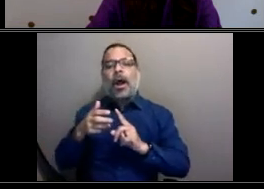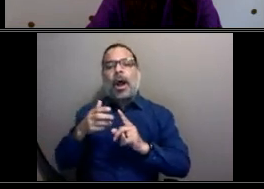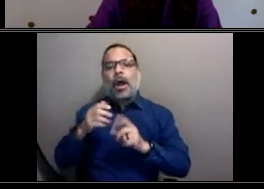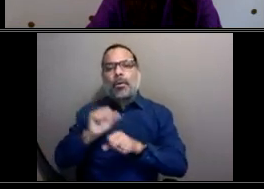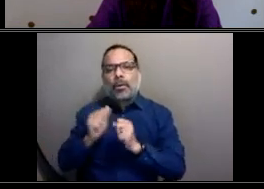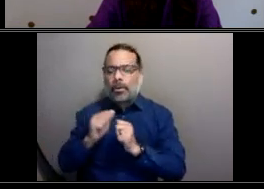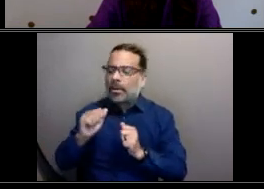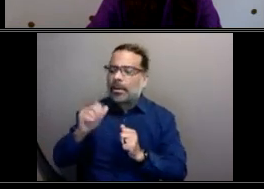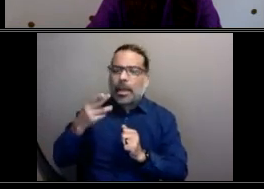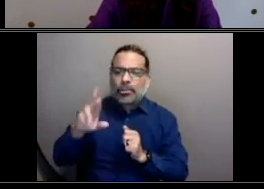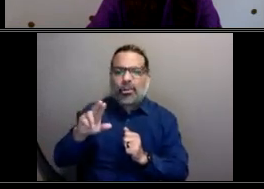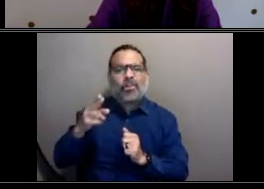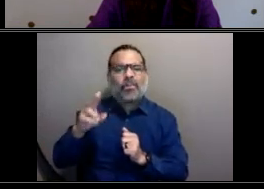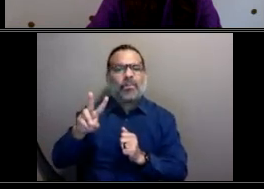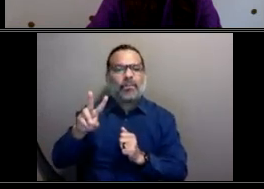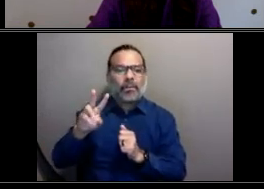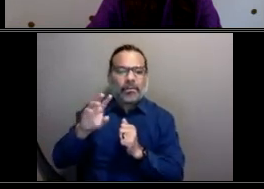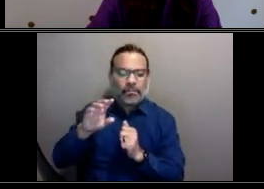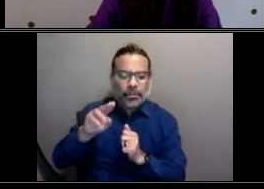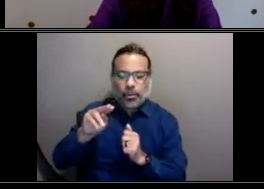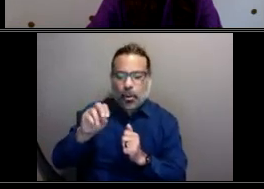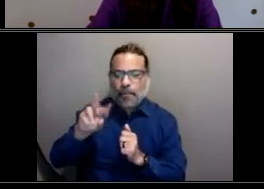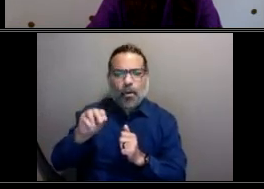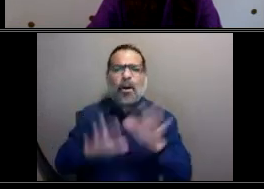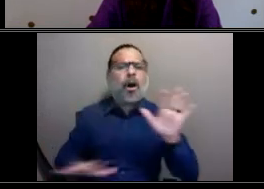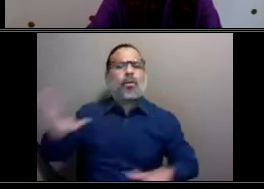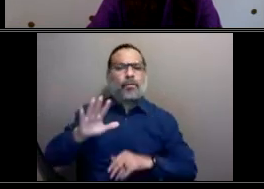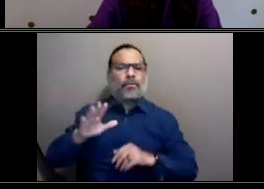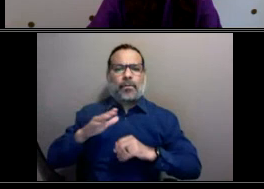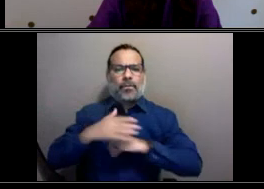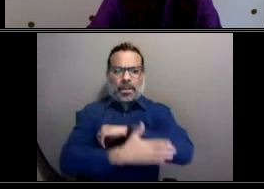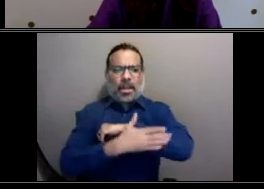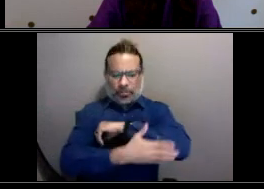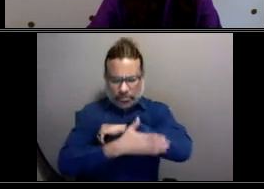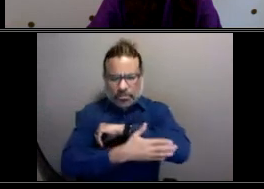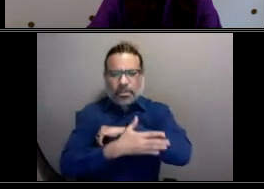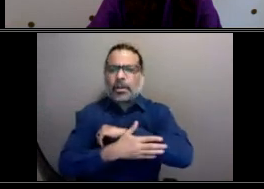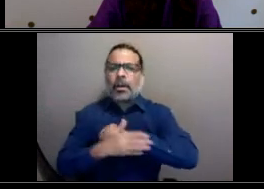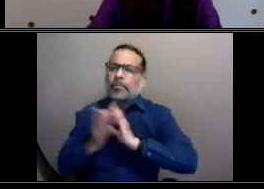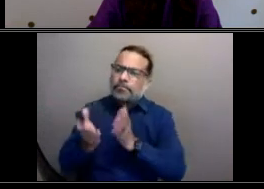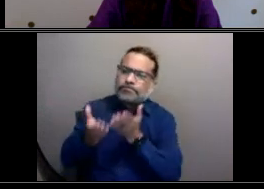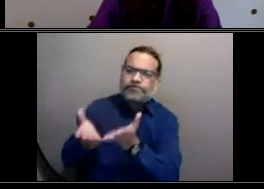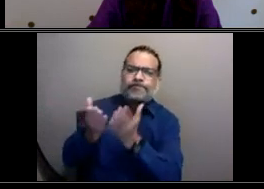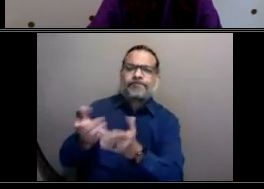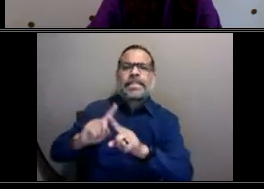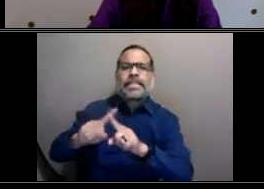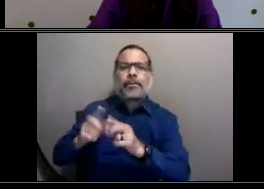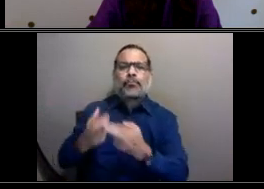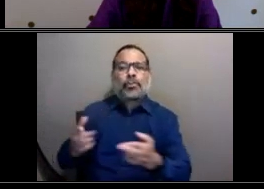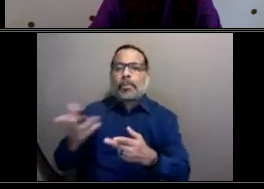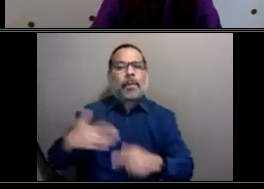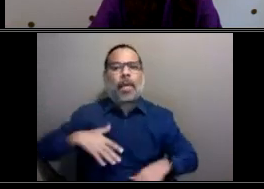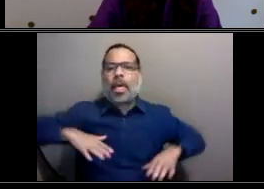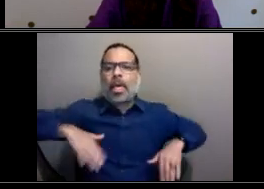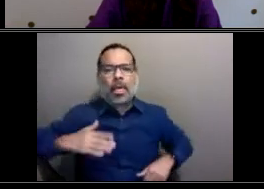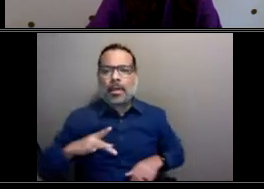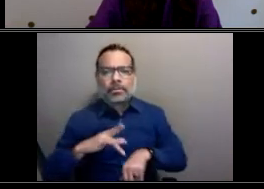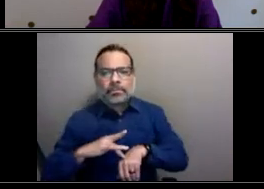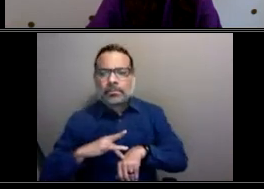Novo across the country. I try to introduce them to resources that maybe they haven't used before. And again, one of them